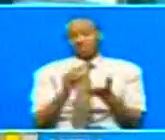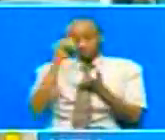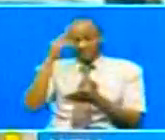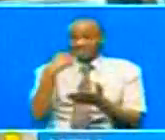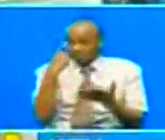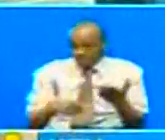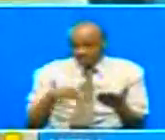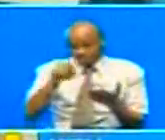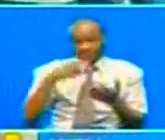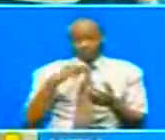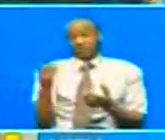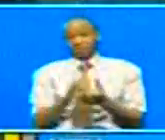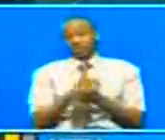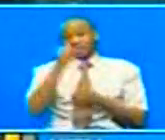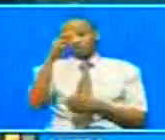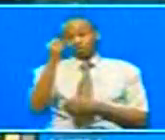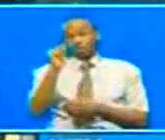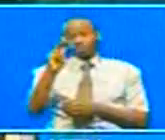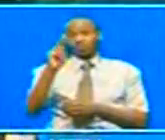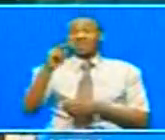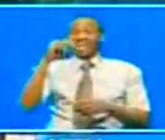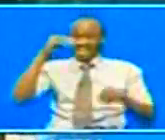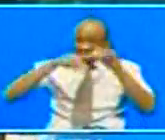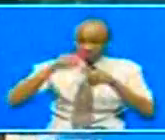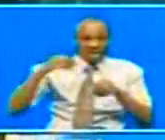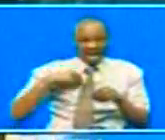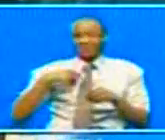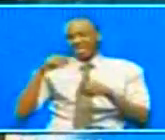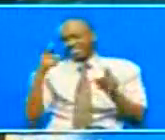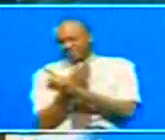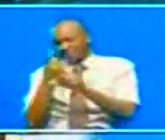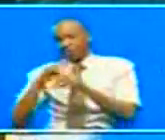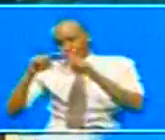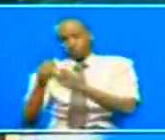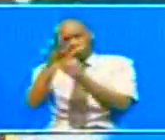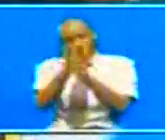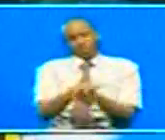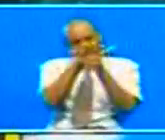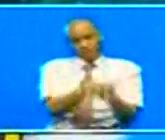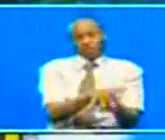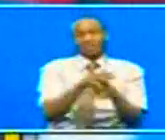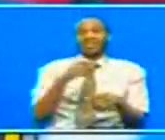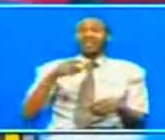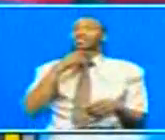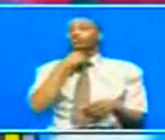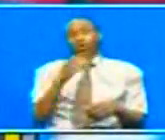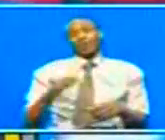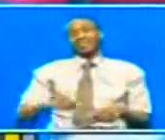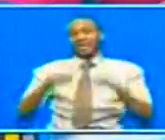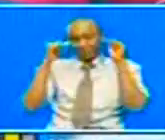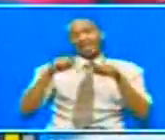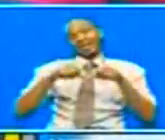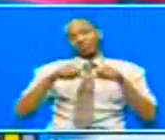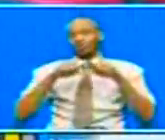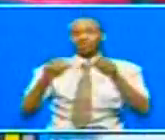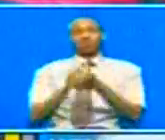claiming the run-up to the SONU election has been marred by threats and intimidation of those challenging the re-election of the SONU chairman. In the lead election, there were